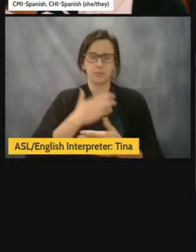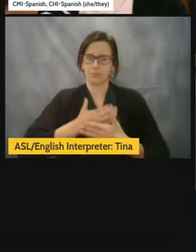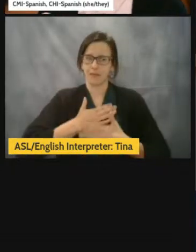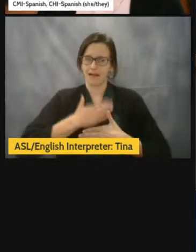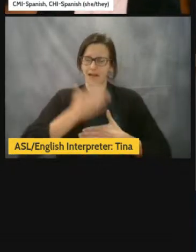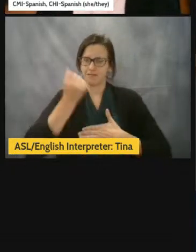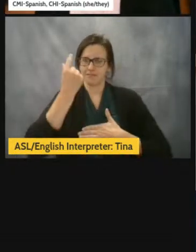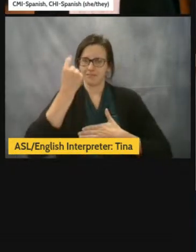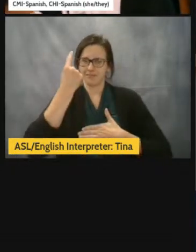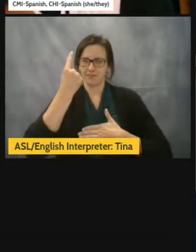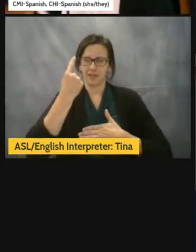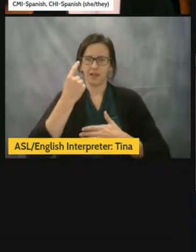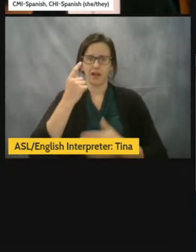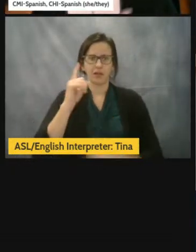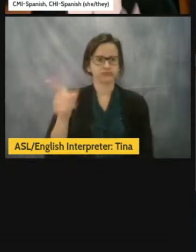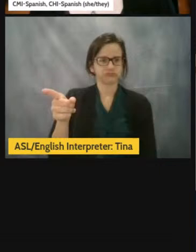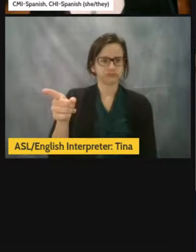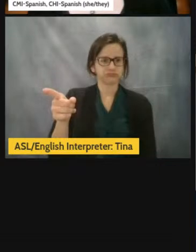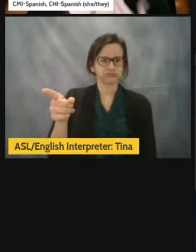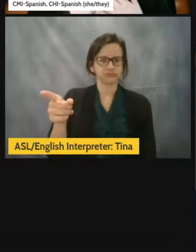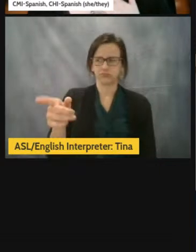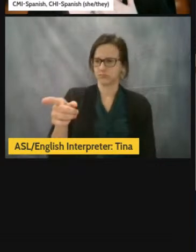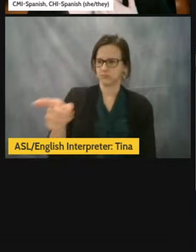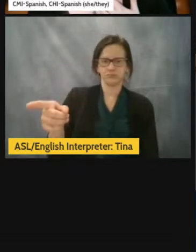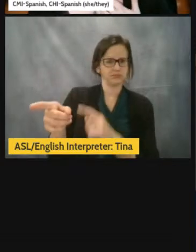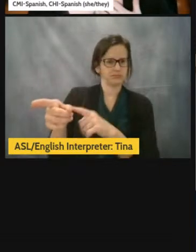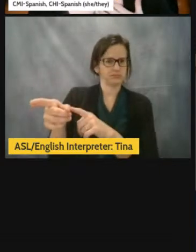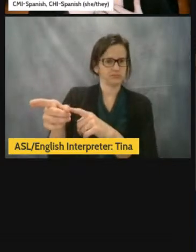understand, pointing at the person is generally considered to be what you do.